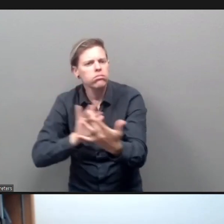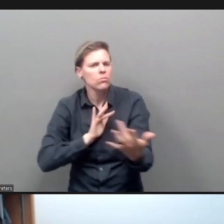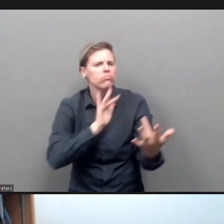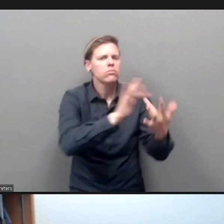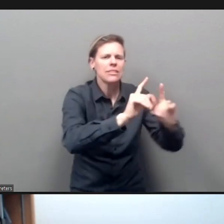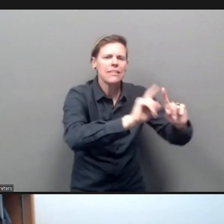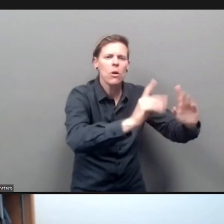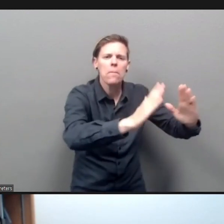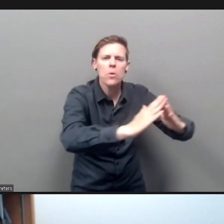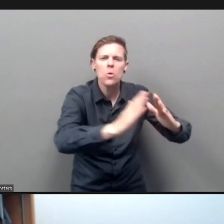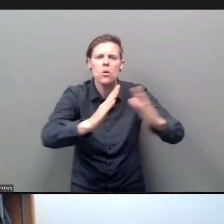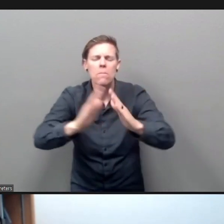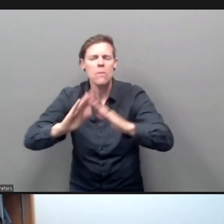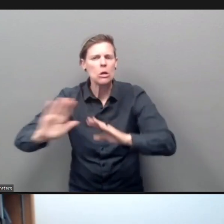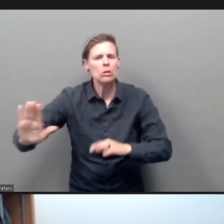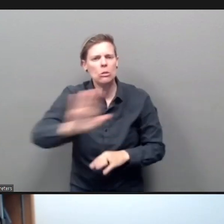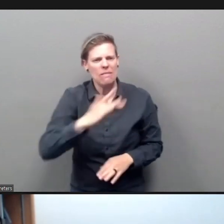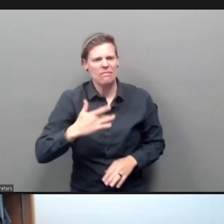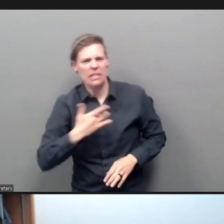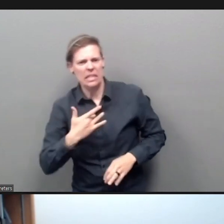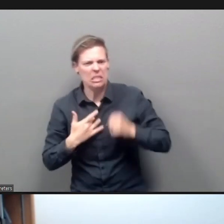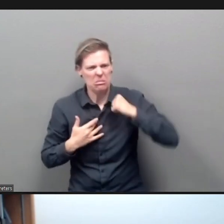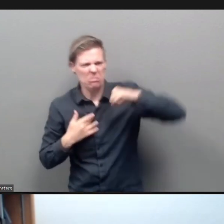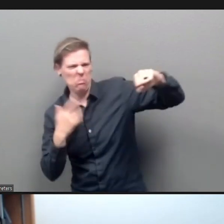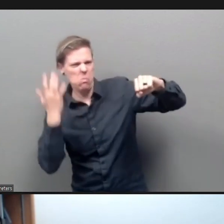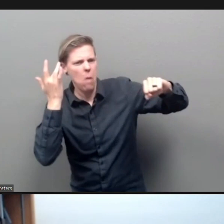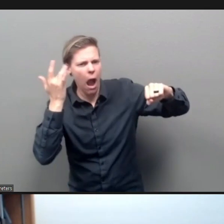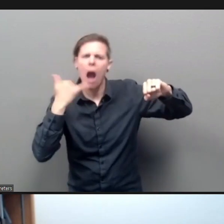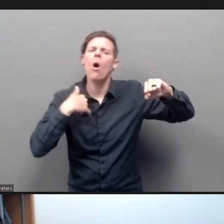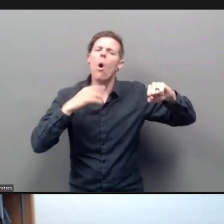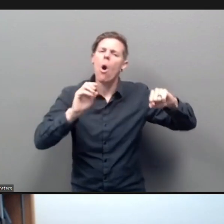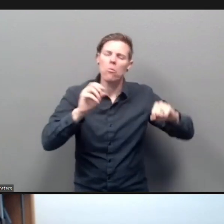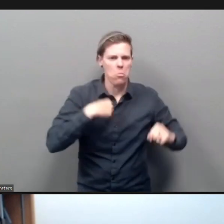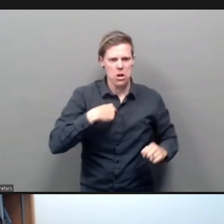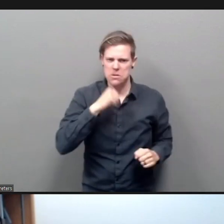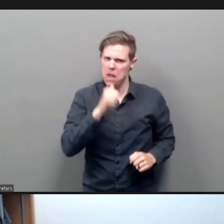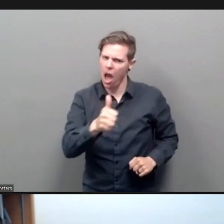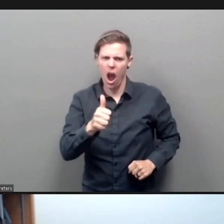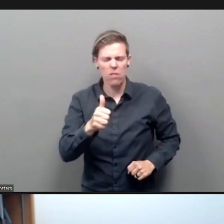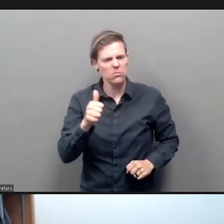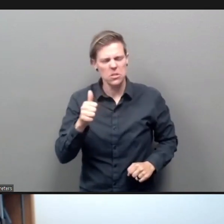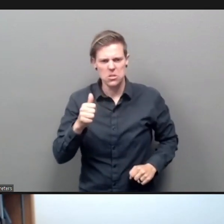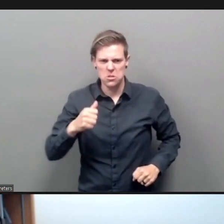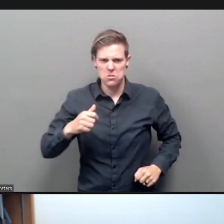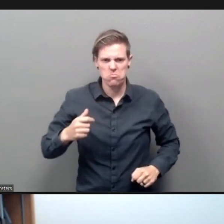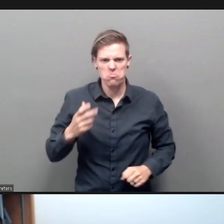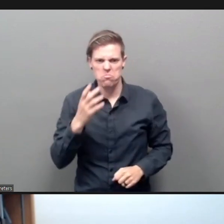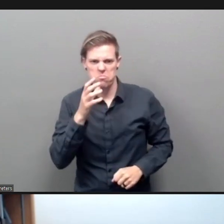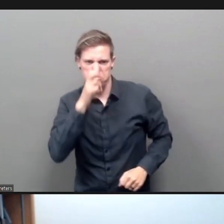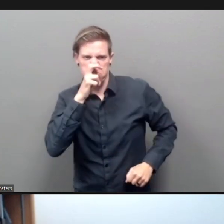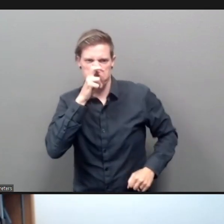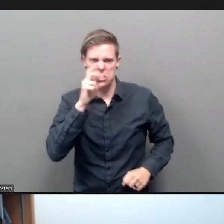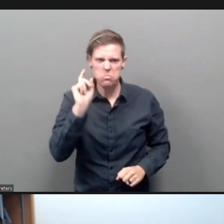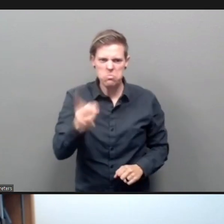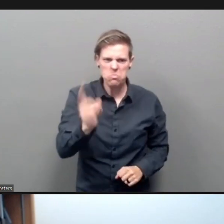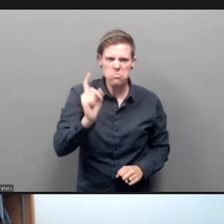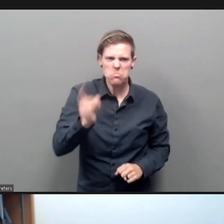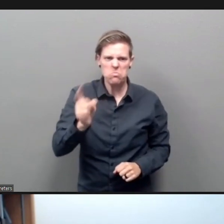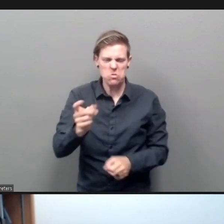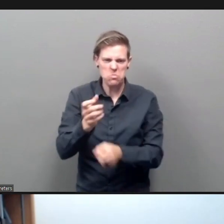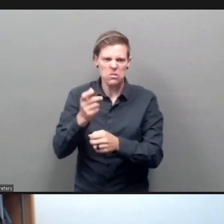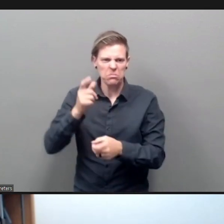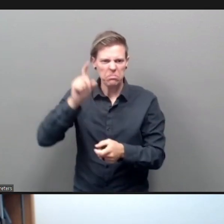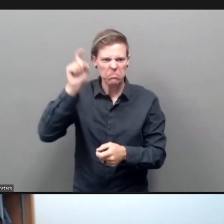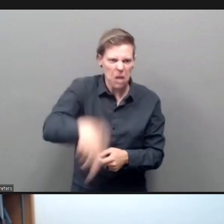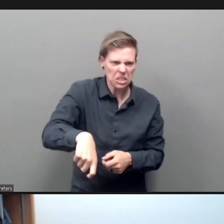with people, instead of saying, this is a mandate, we need to do this, but like, hey, how can we work together and make things